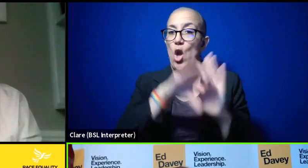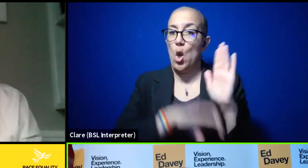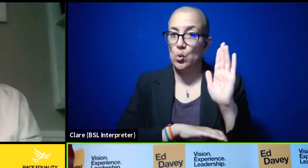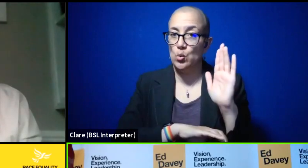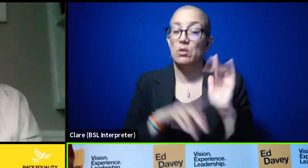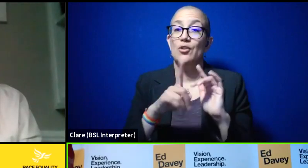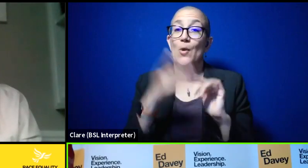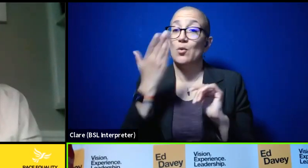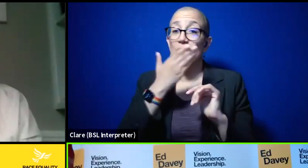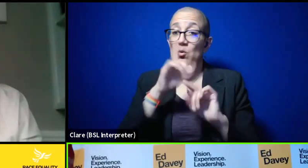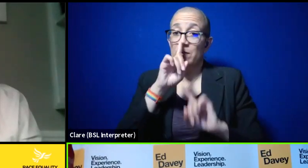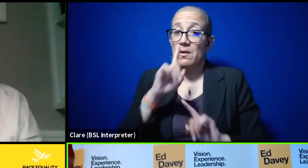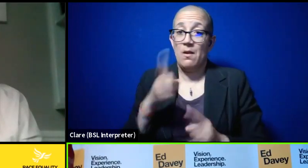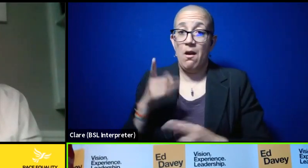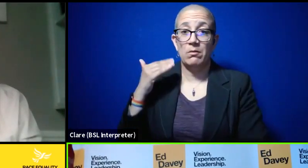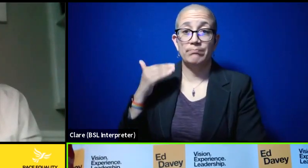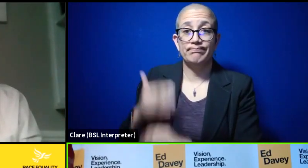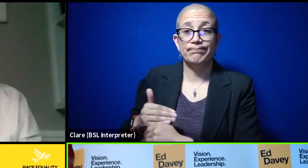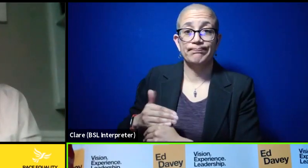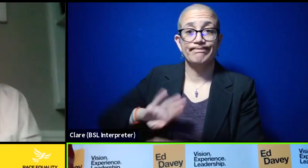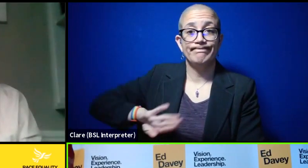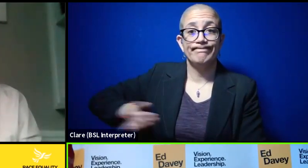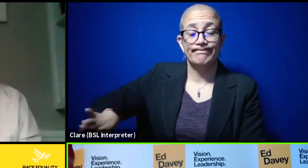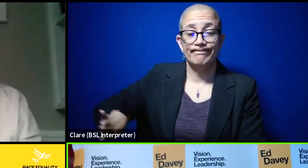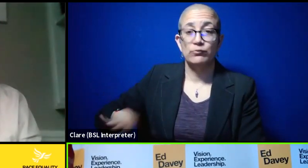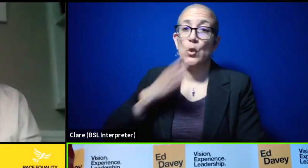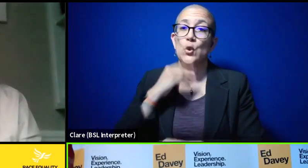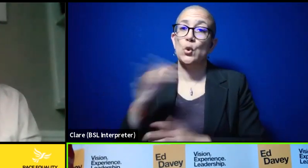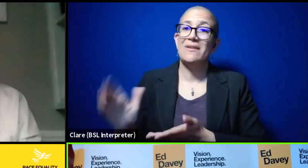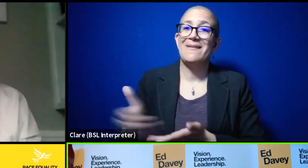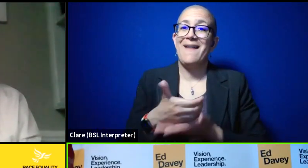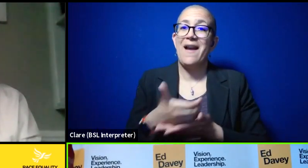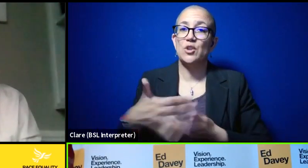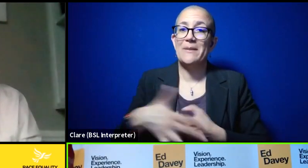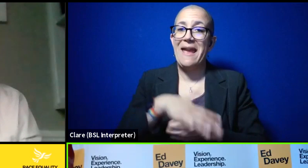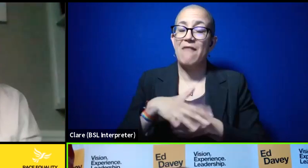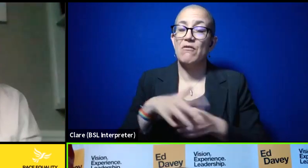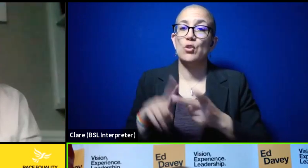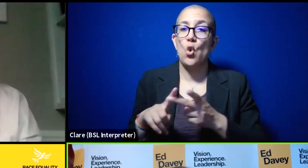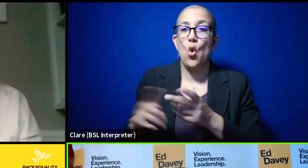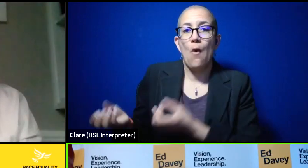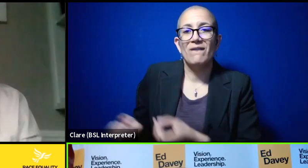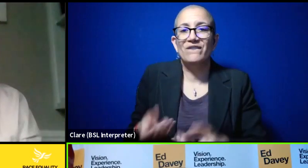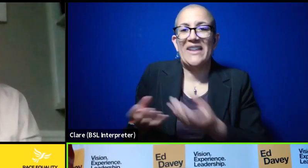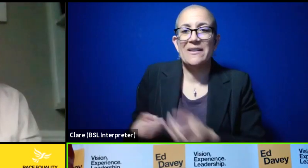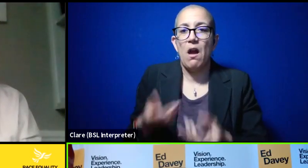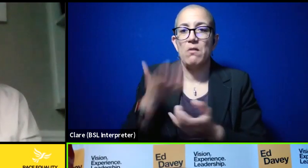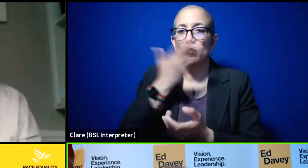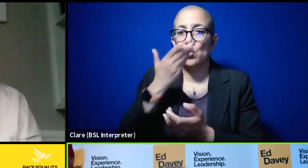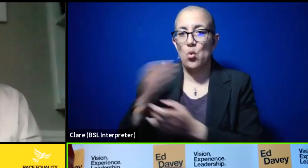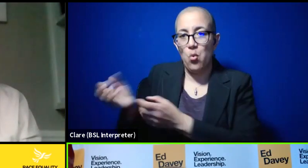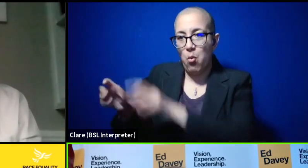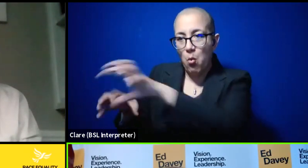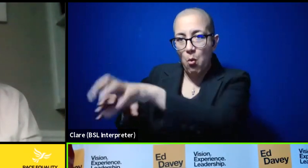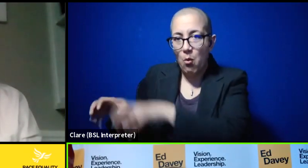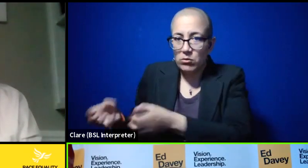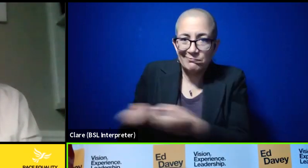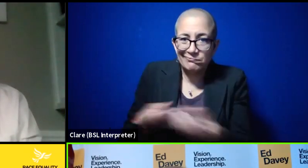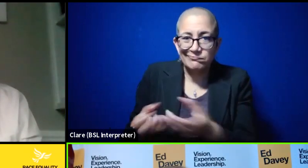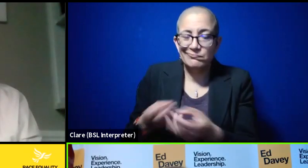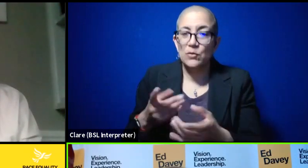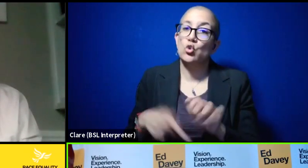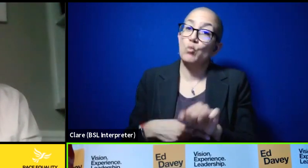couldn't use catchment areas or feeder school solutions to prevent it being a real community